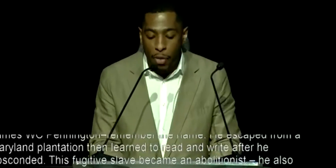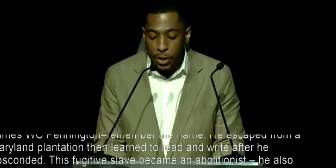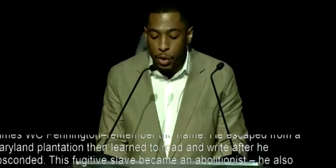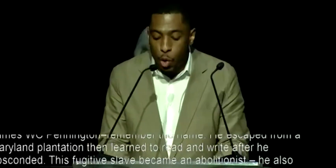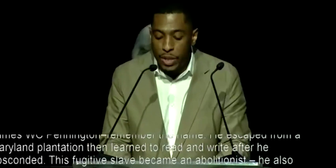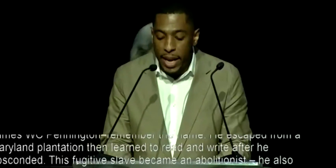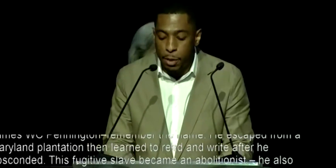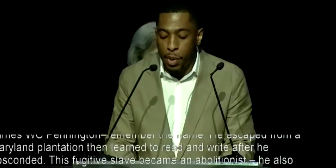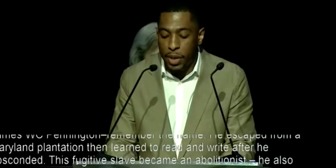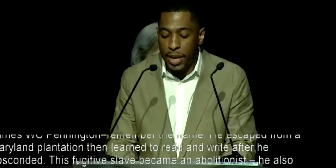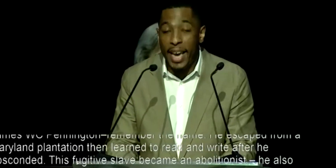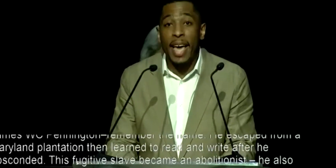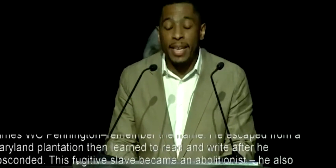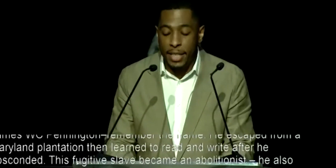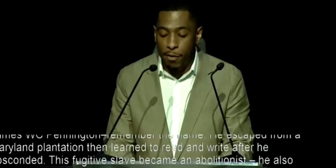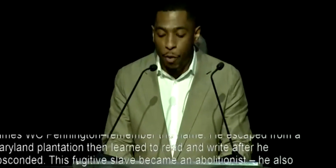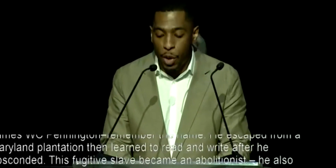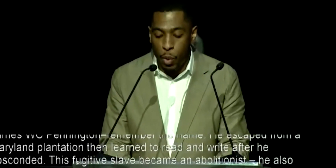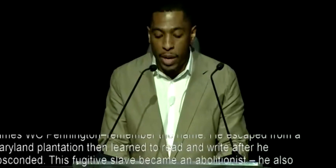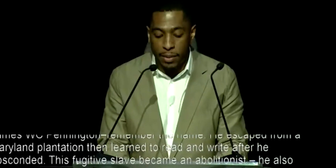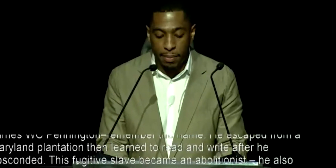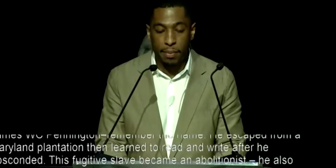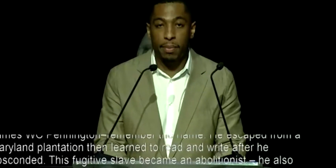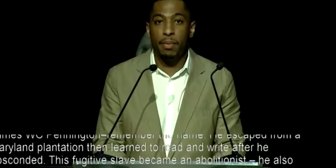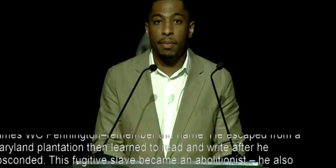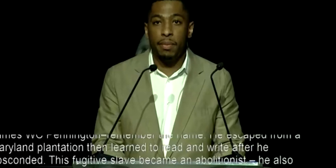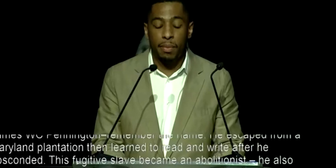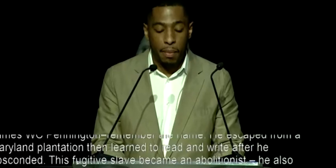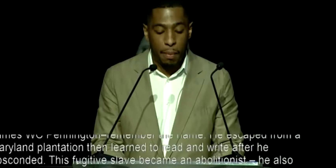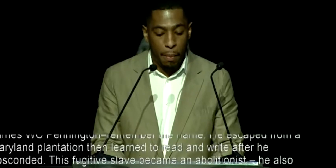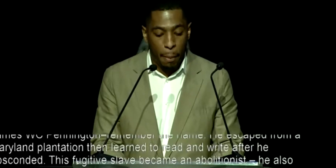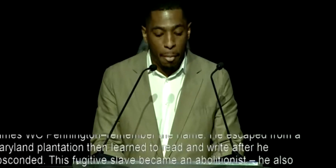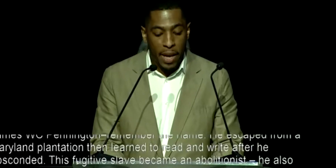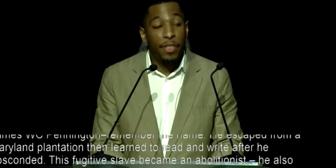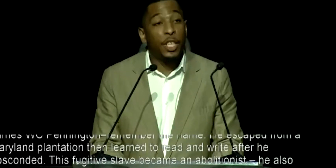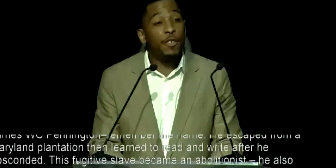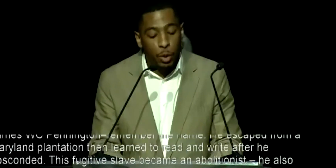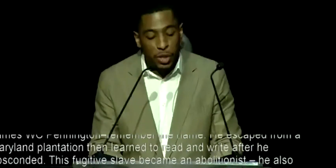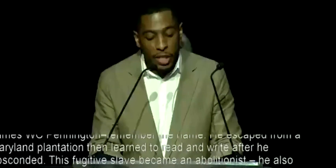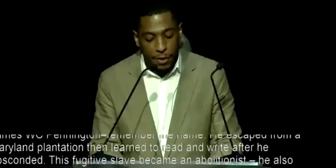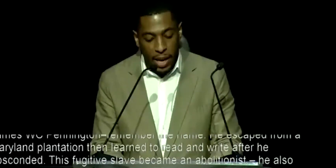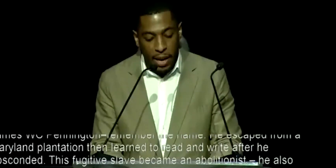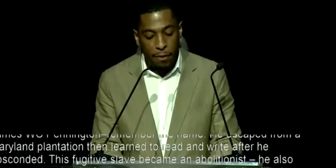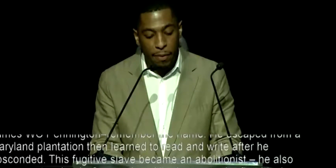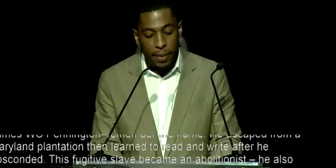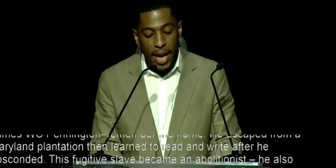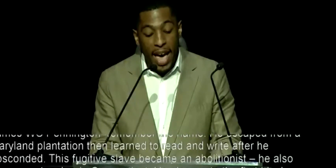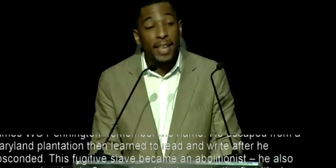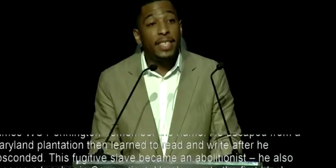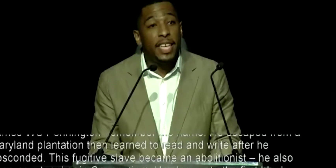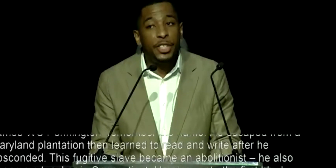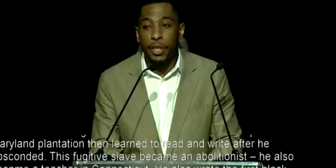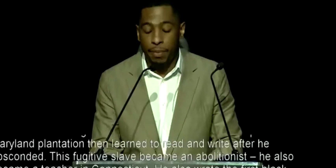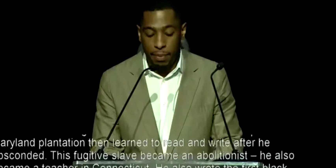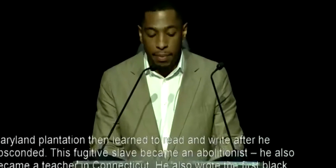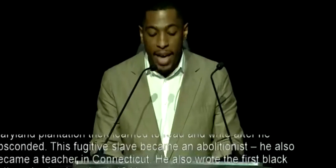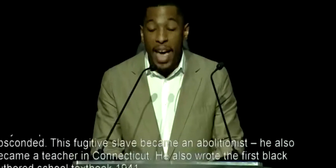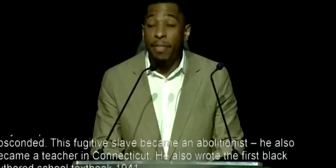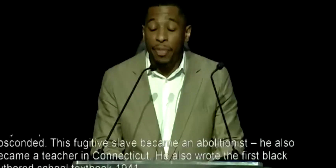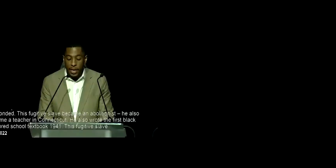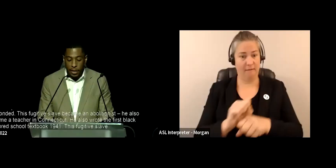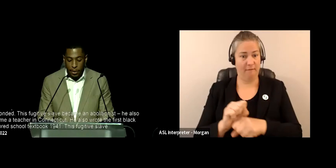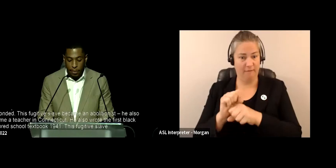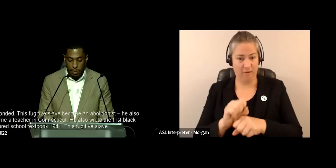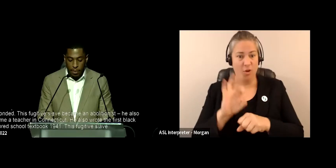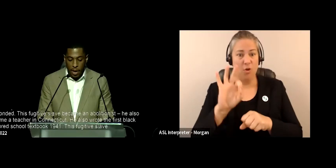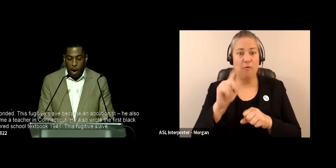Black authored school textbook in 1841. This fugitive slave and teacher